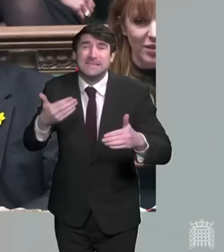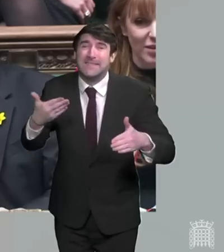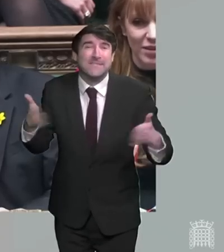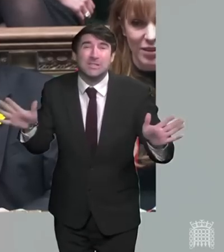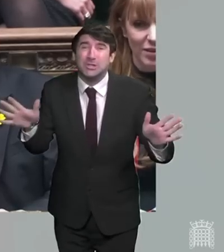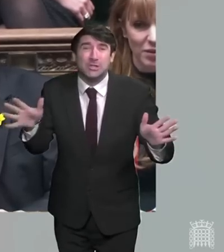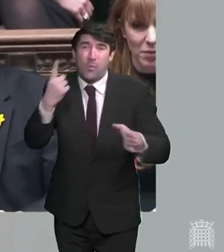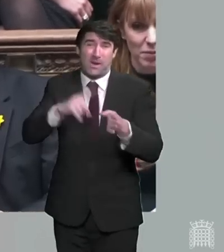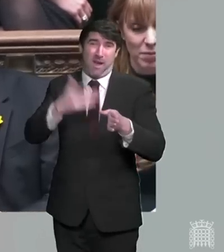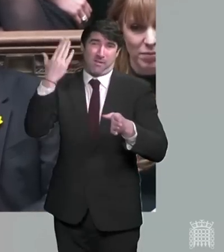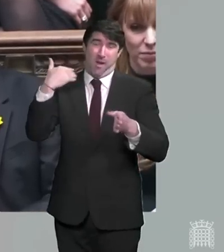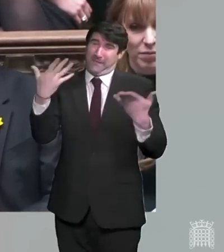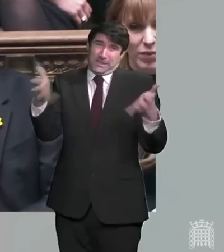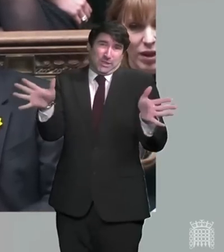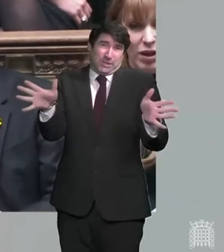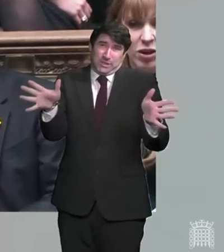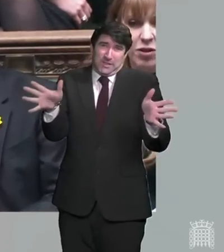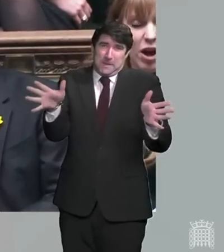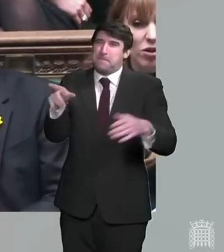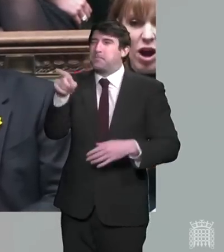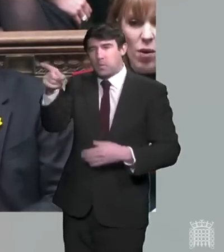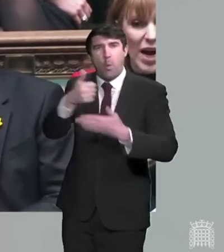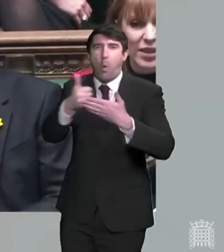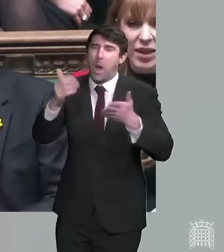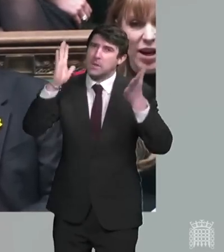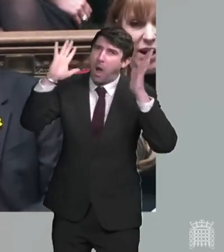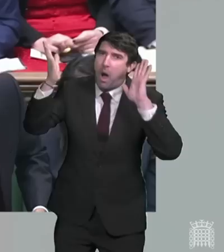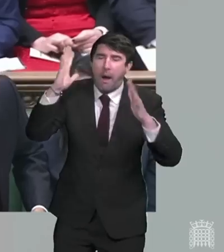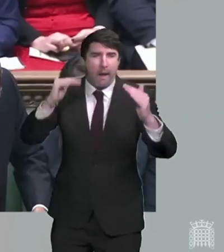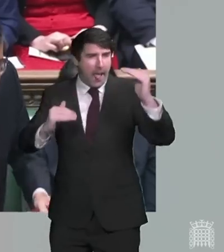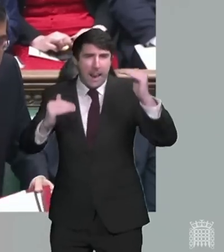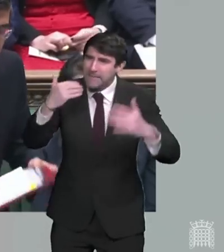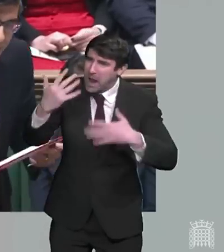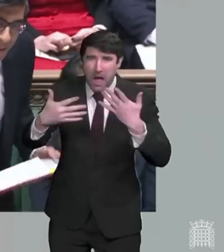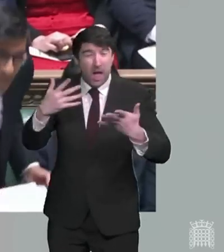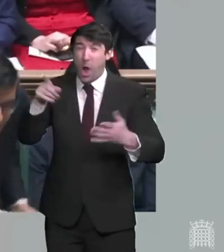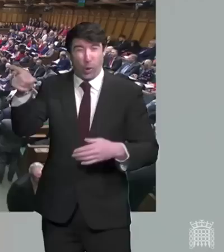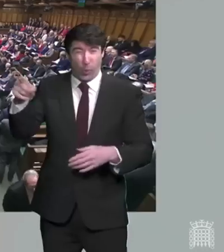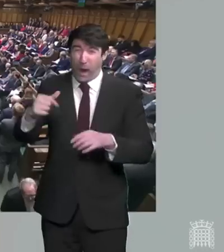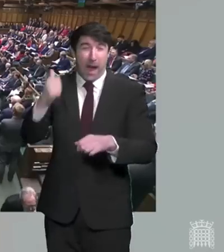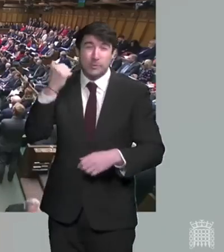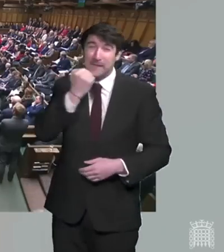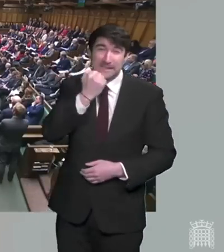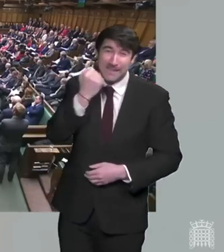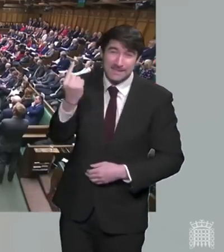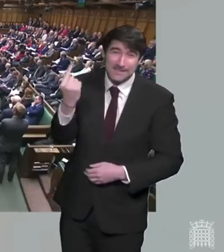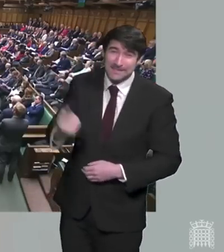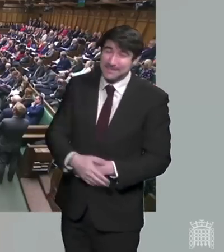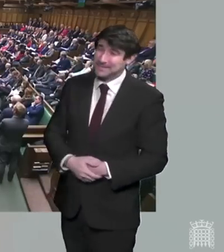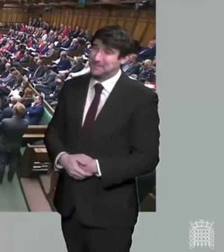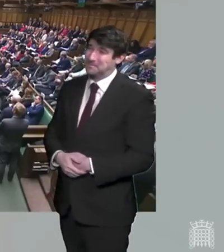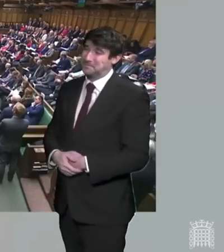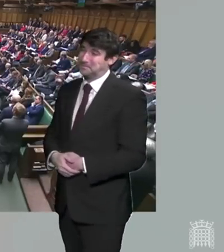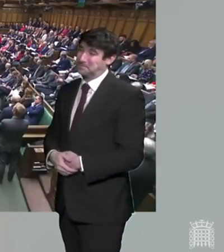I know, Mr. Speaker, they claim to support levelling up, but they really do need to keep up. Keir Starmer.